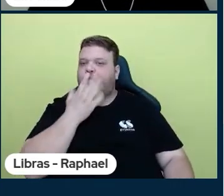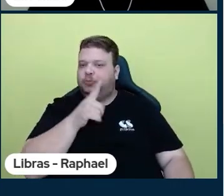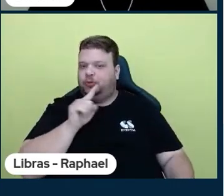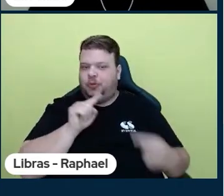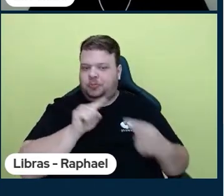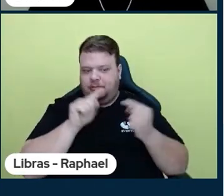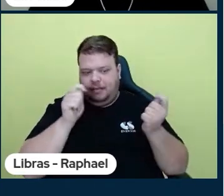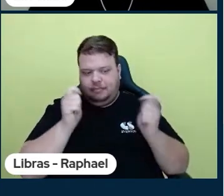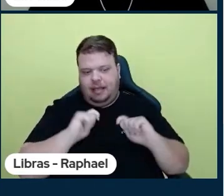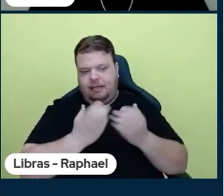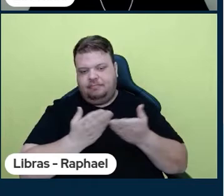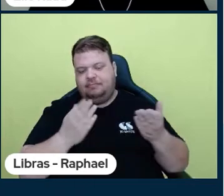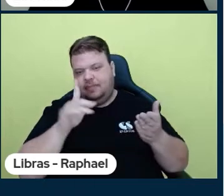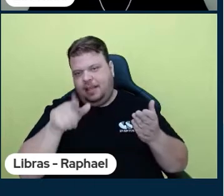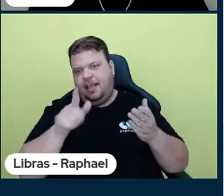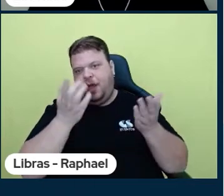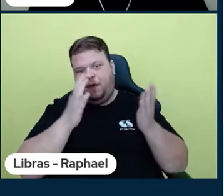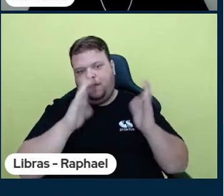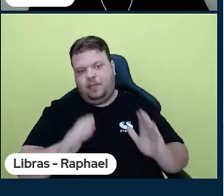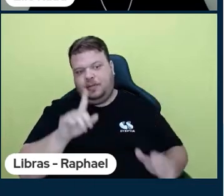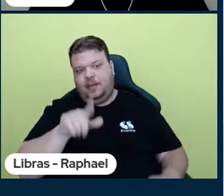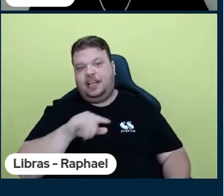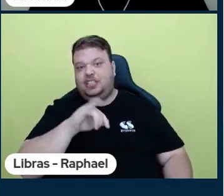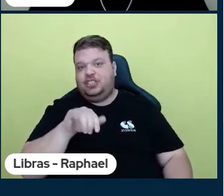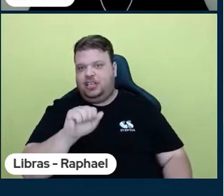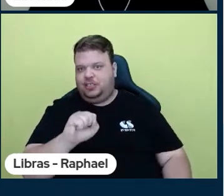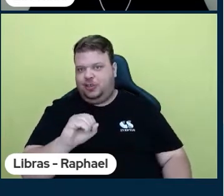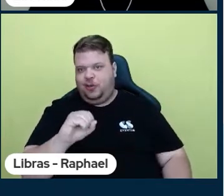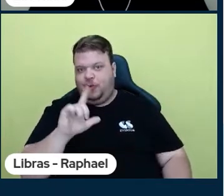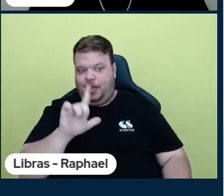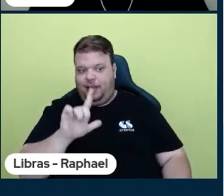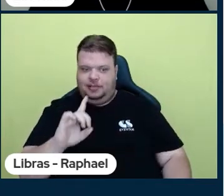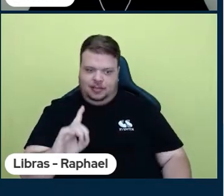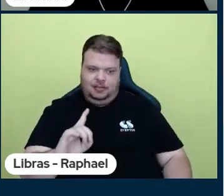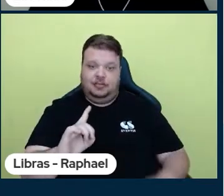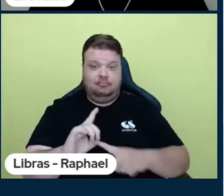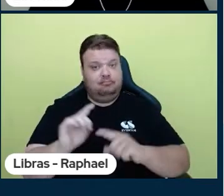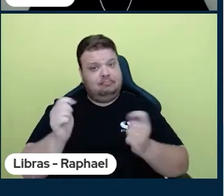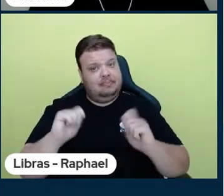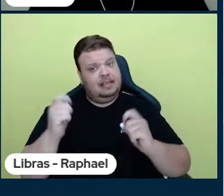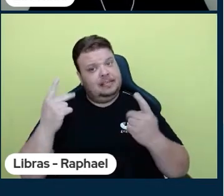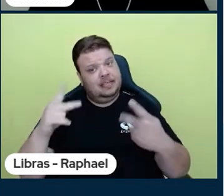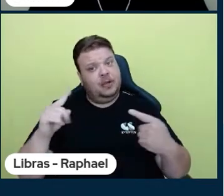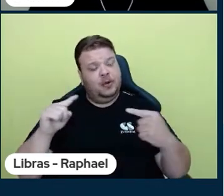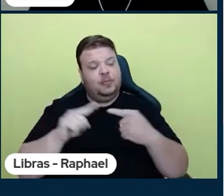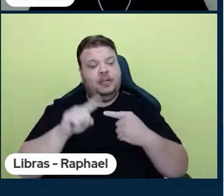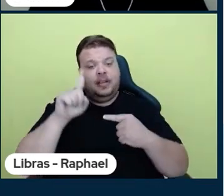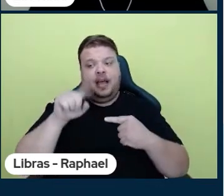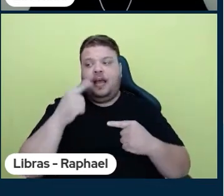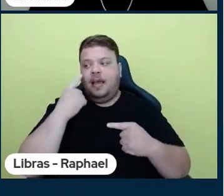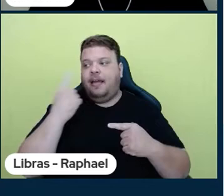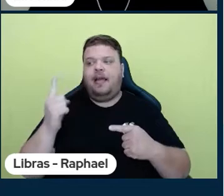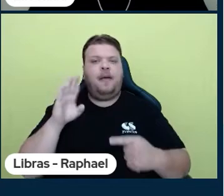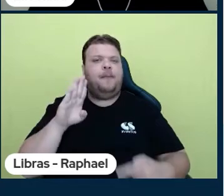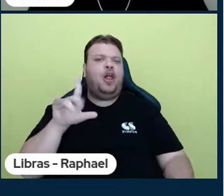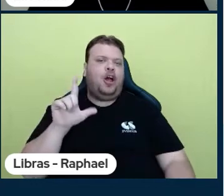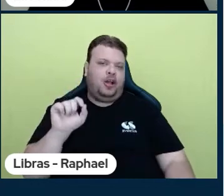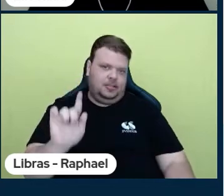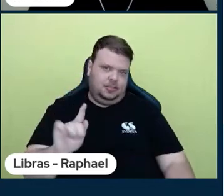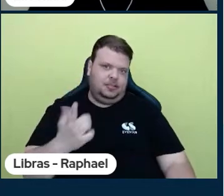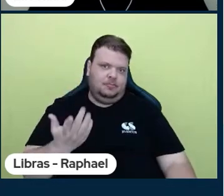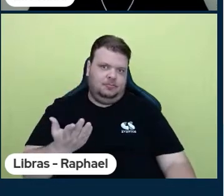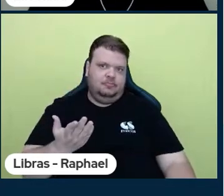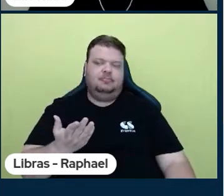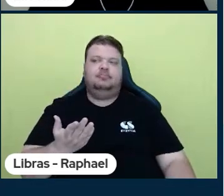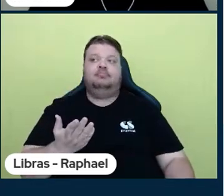and this will help Google understand that this web page is answering